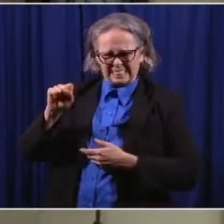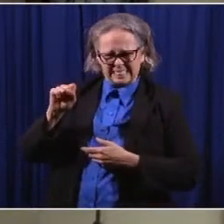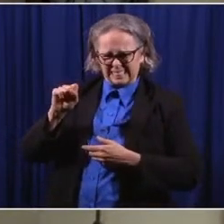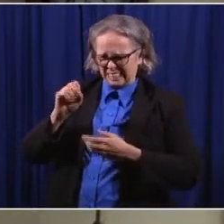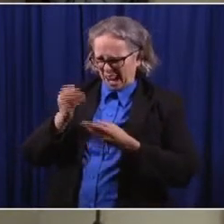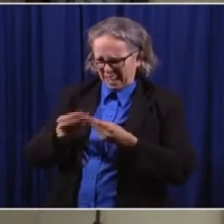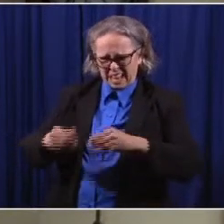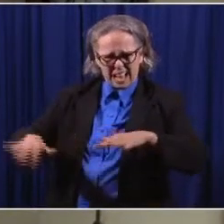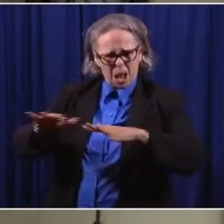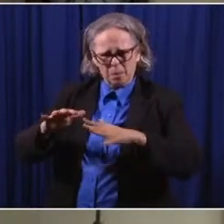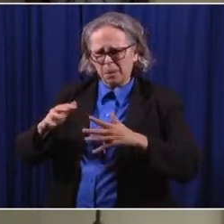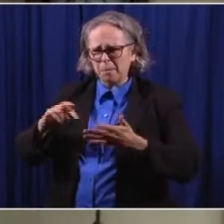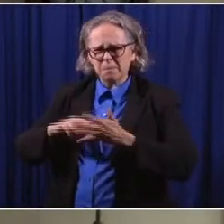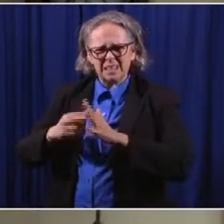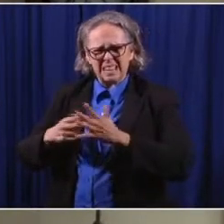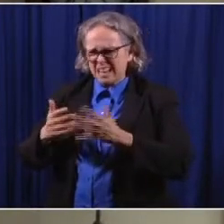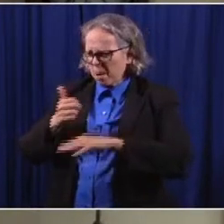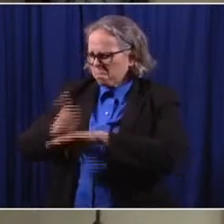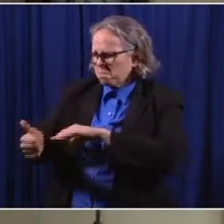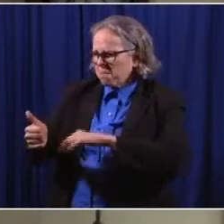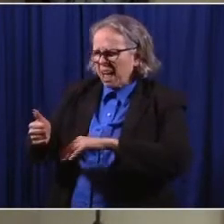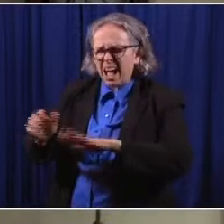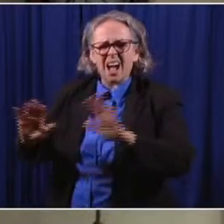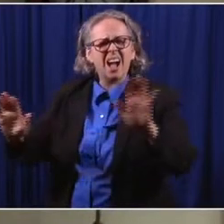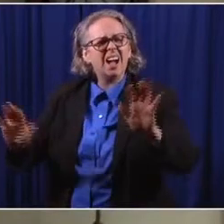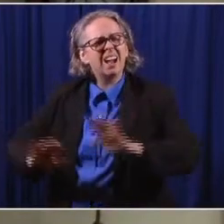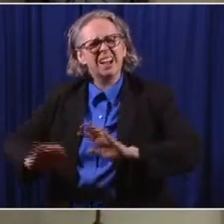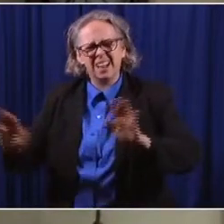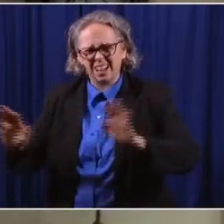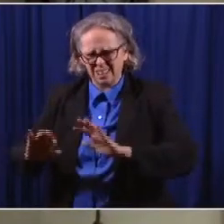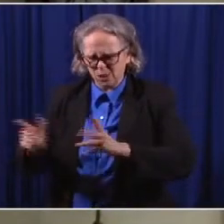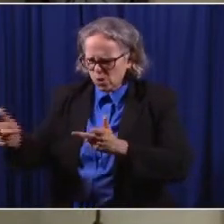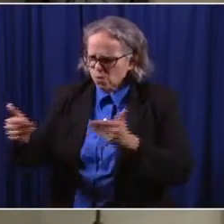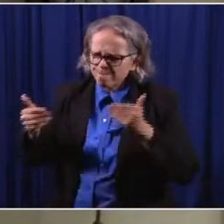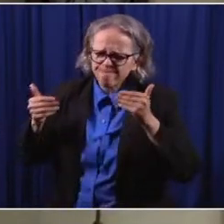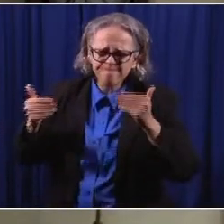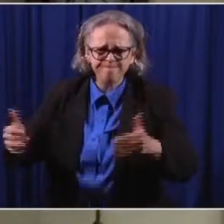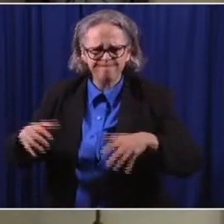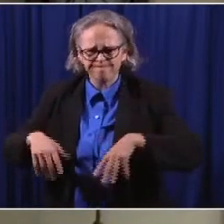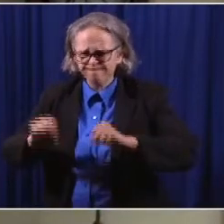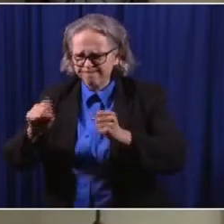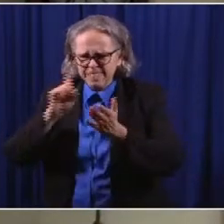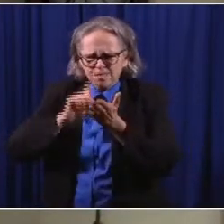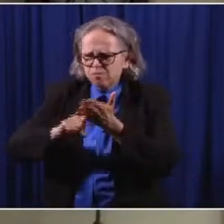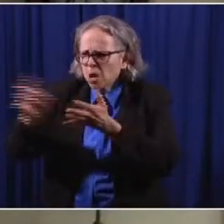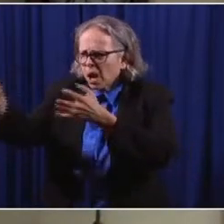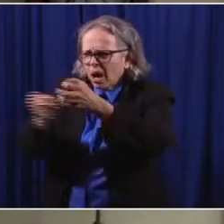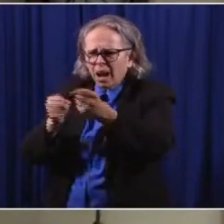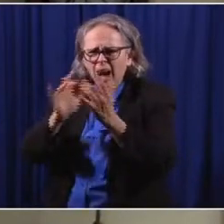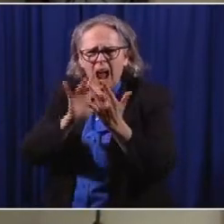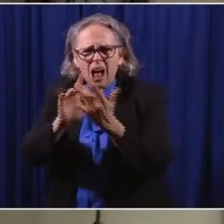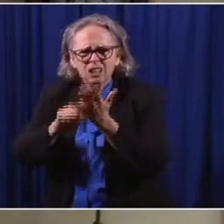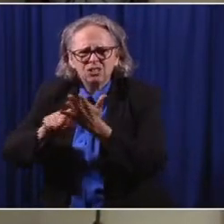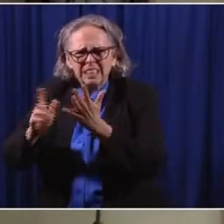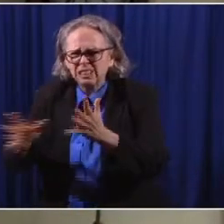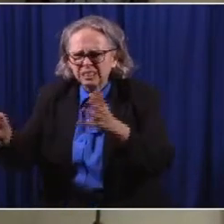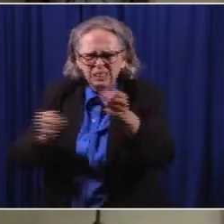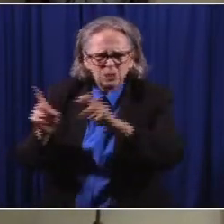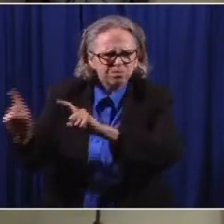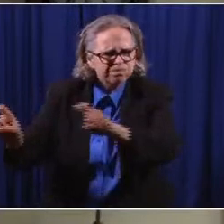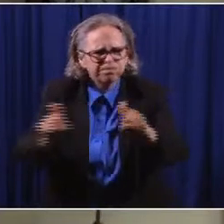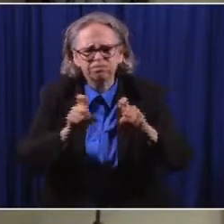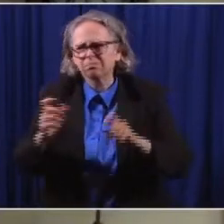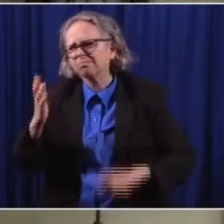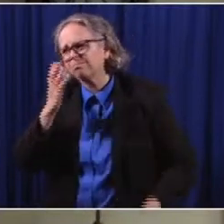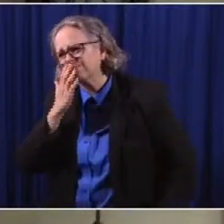something right. They're on it. They're trying to do the tracing. They're doing the testing, and they're doing what they need to do. And the same is